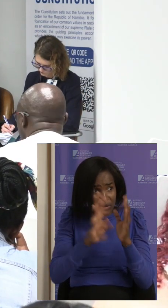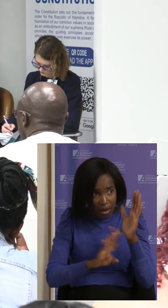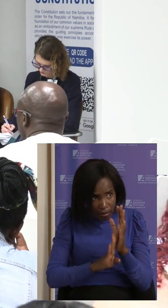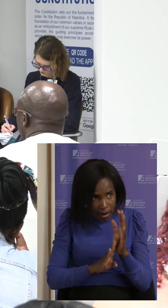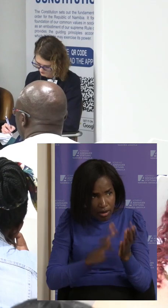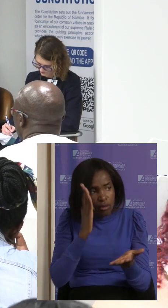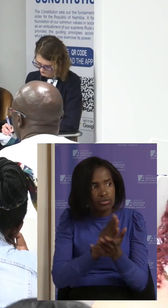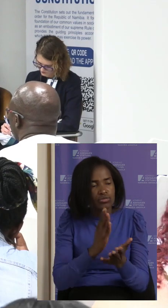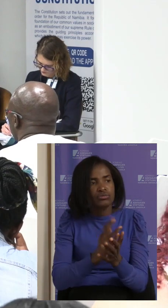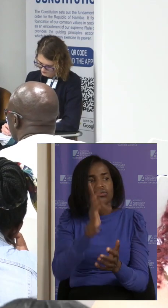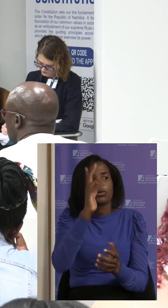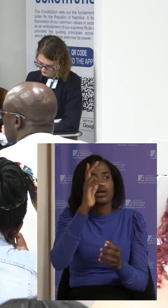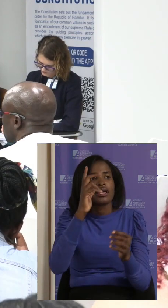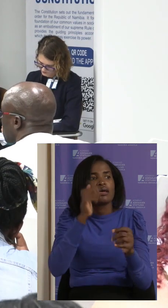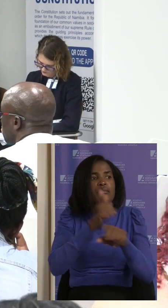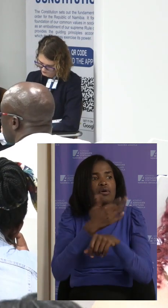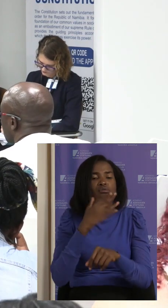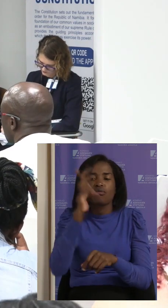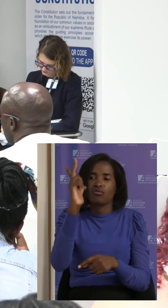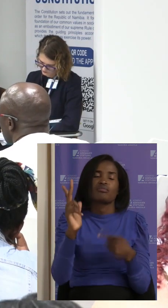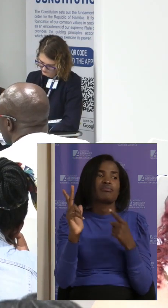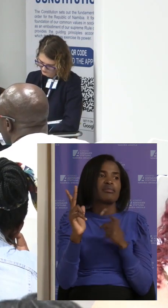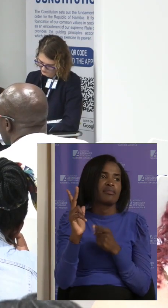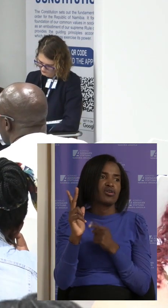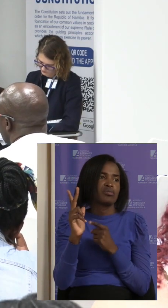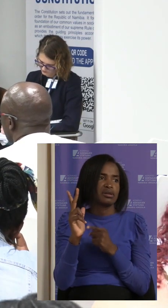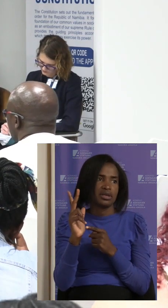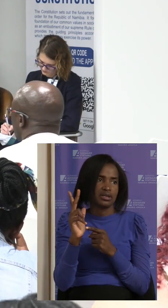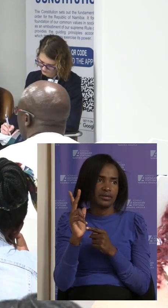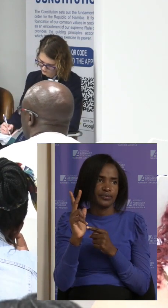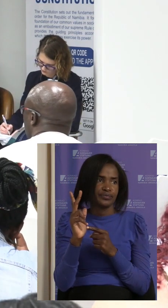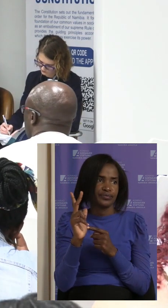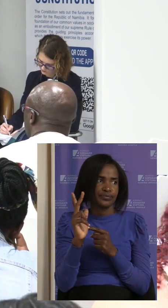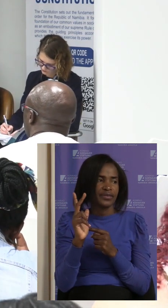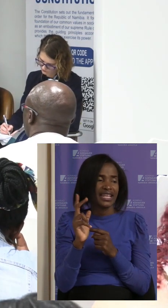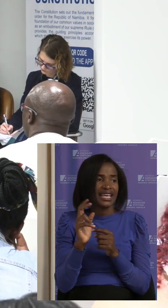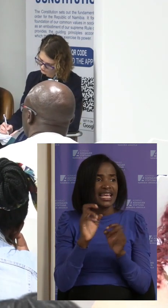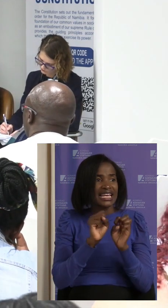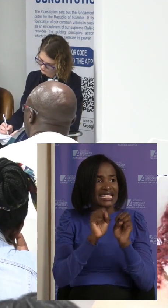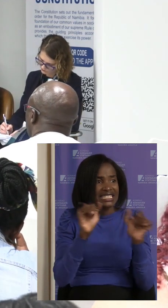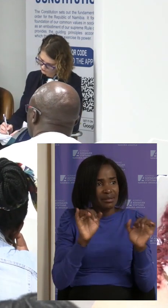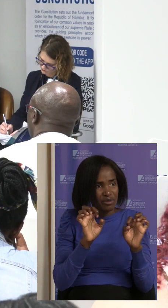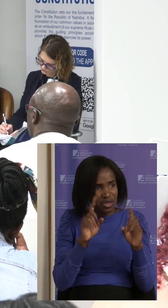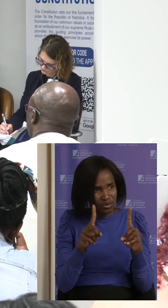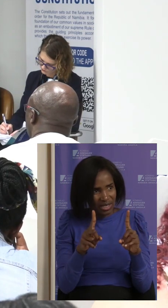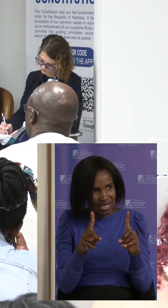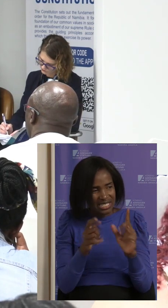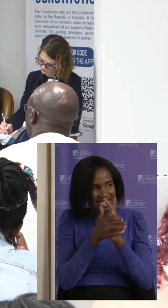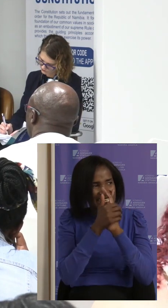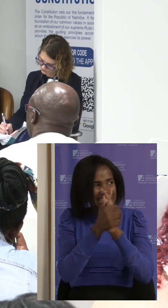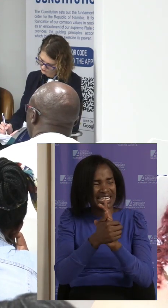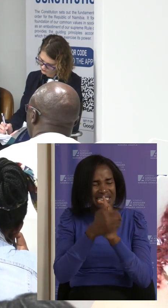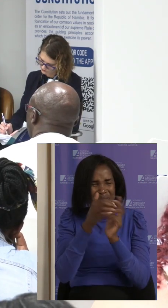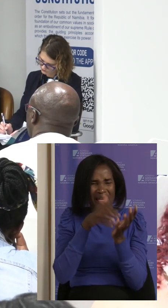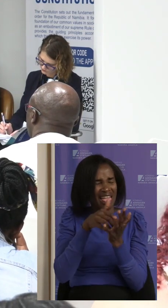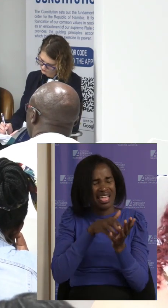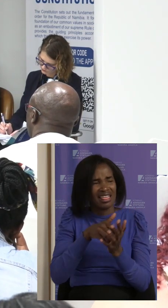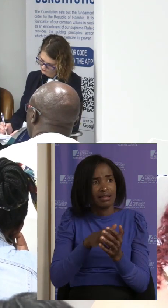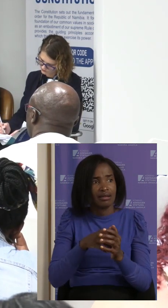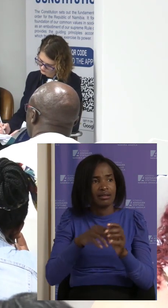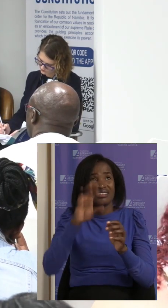my sister to talk about efficiency. Education system is lacking leadership.